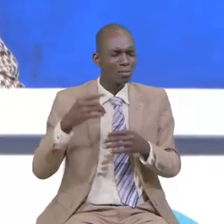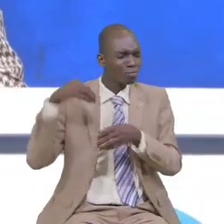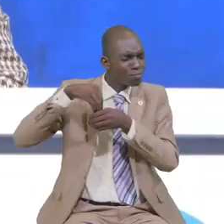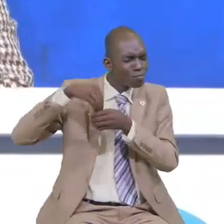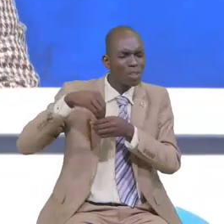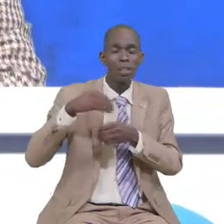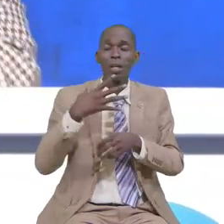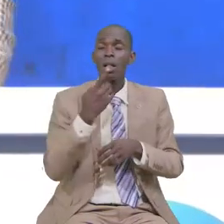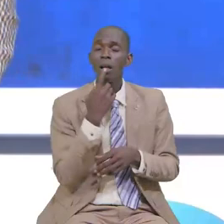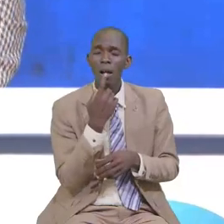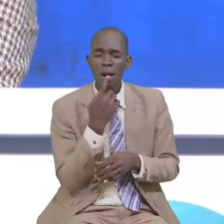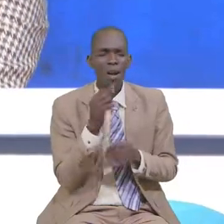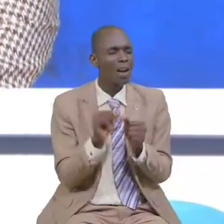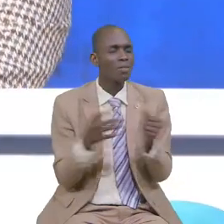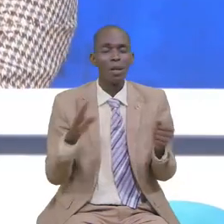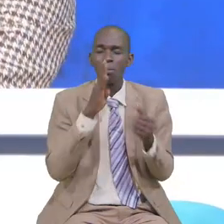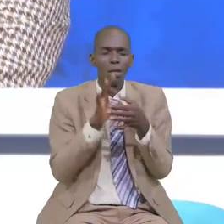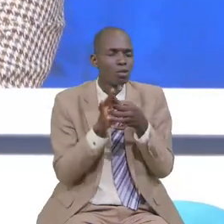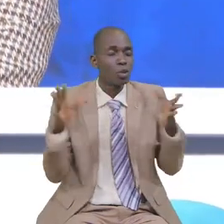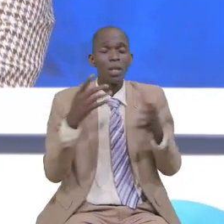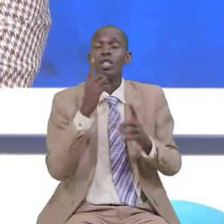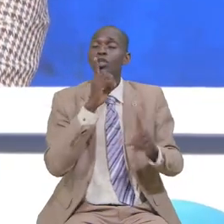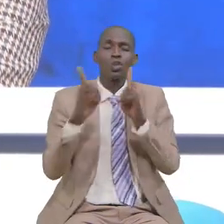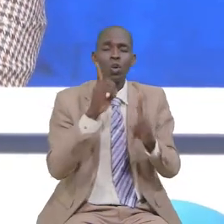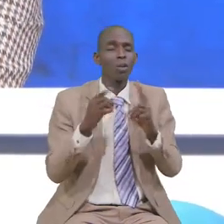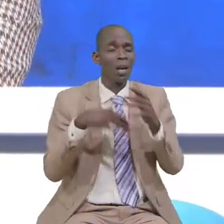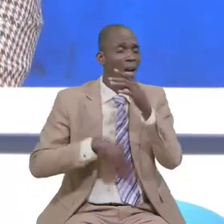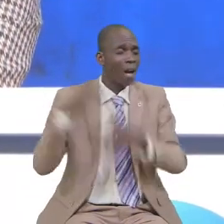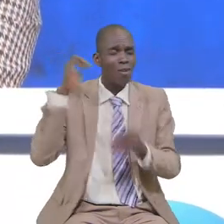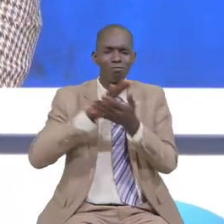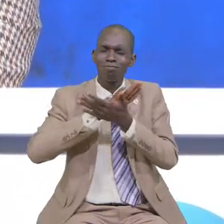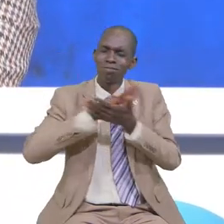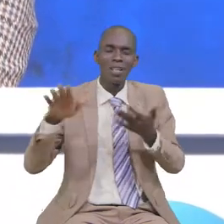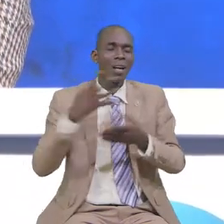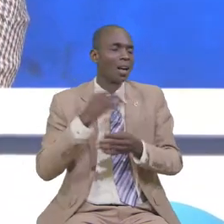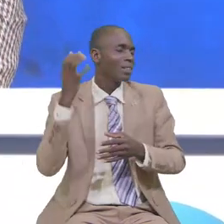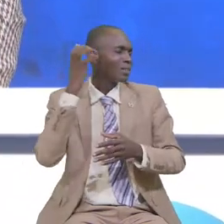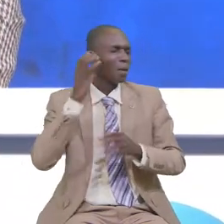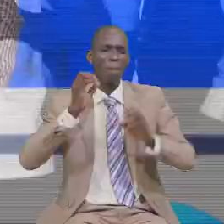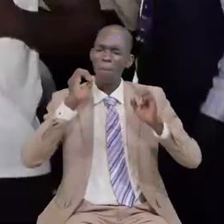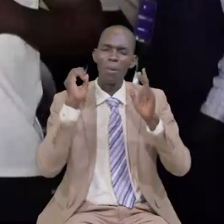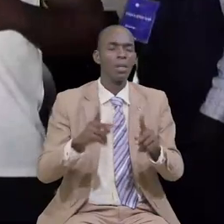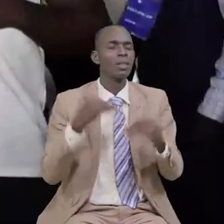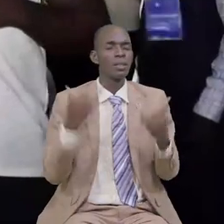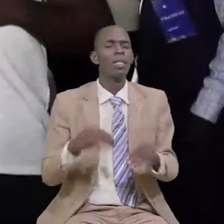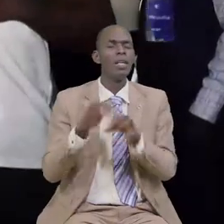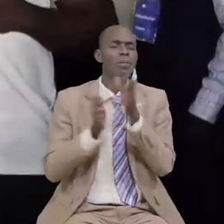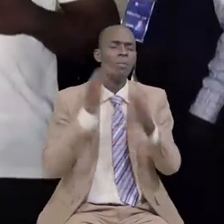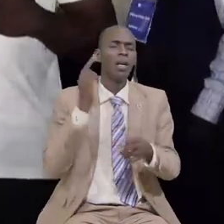tongue, everything be loose and speak out clearly and hear normally in Jesus' name.